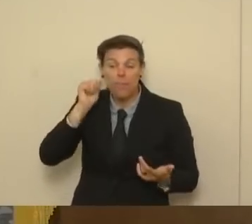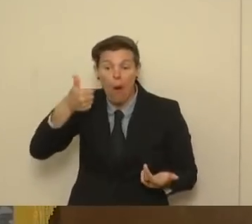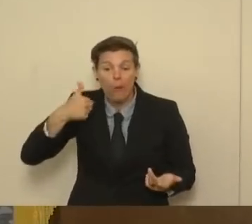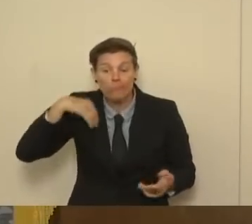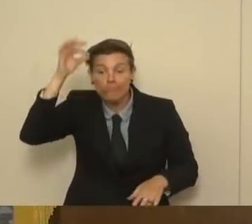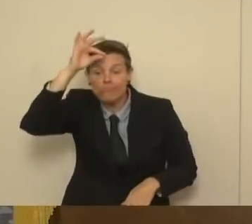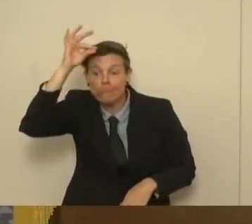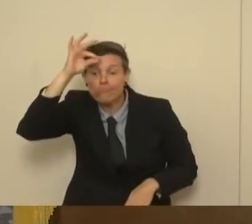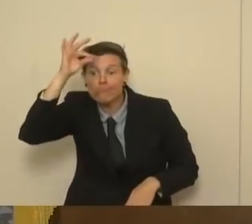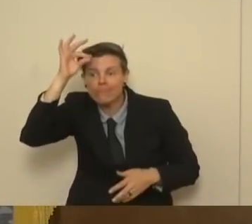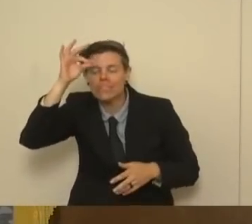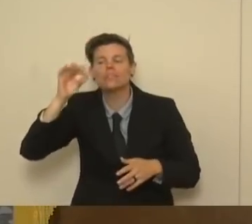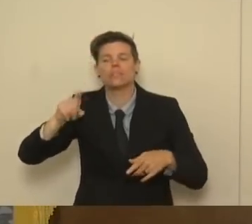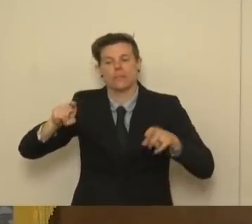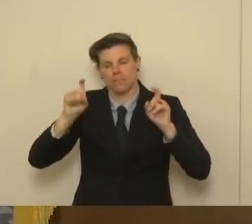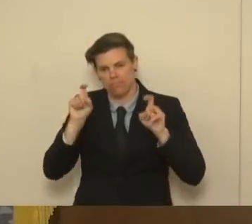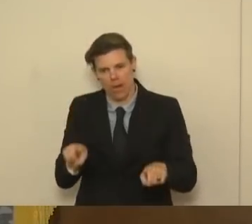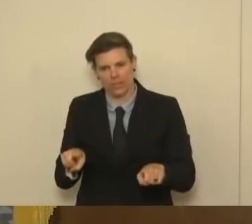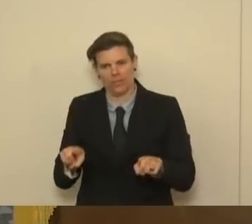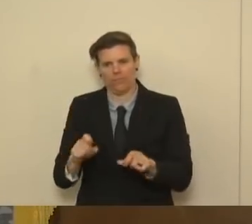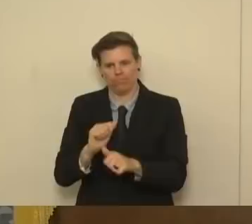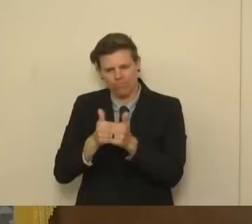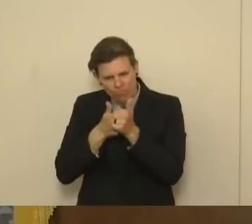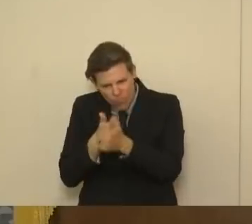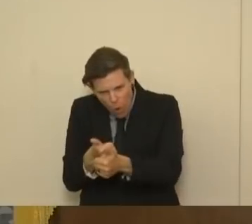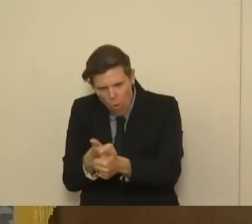to beat back the virus.